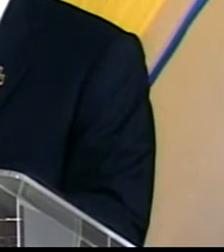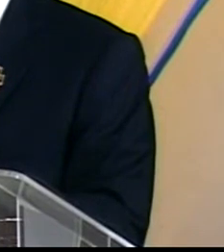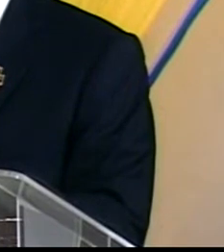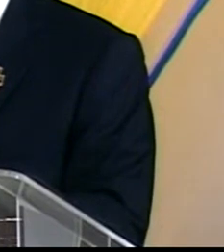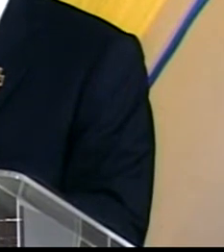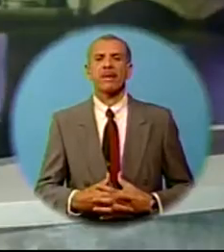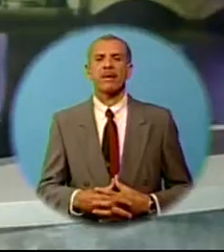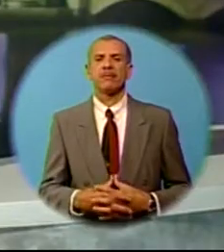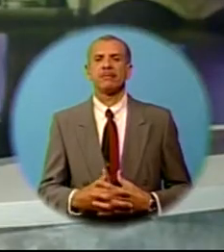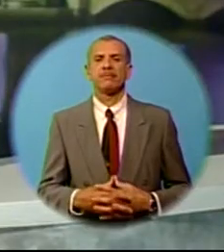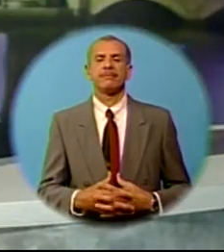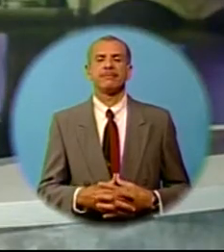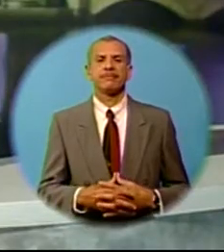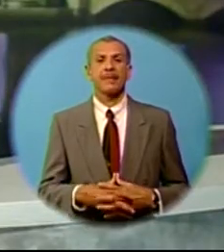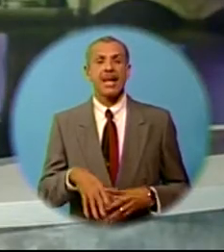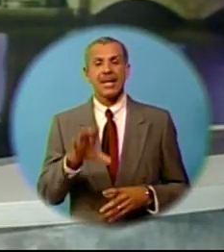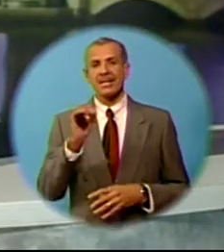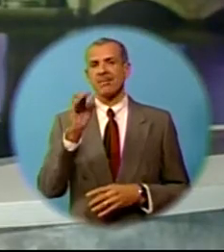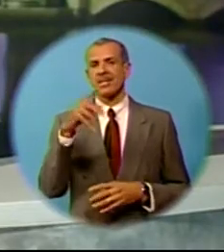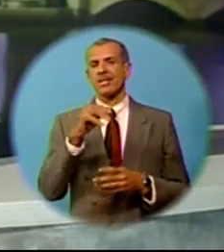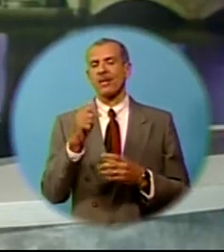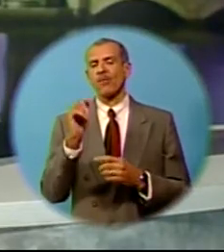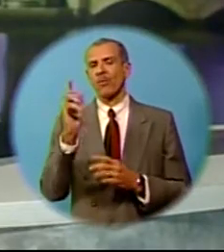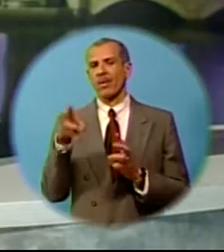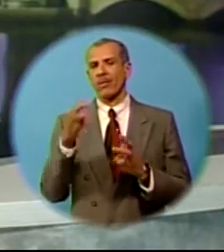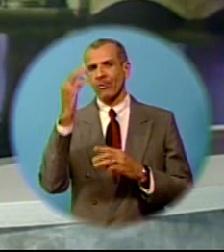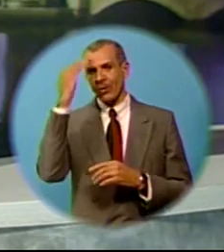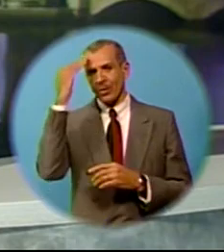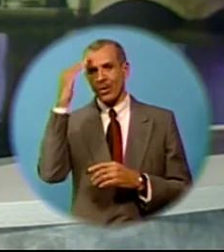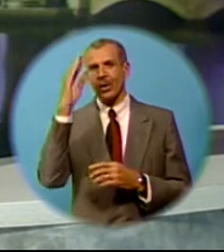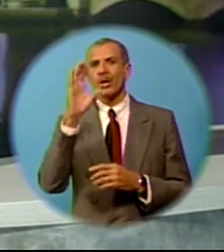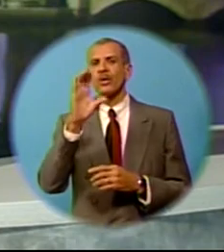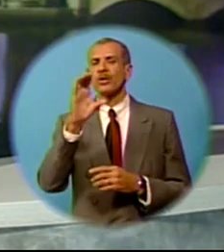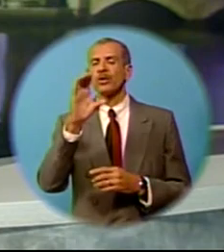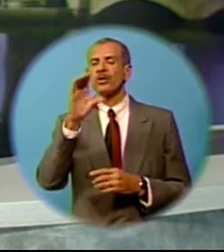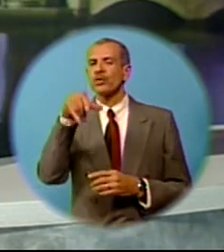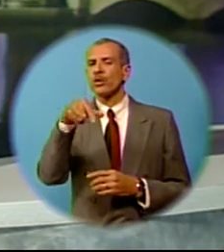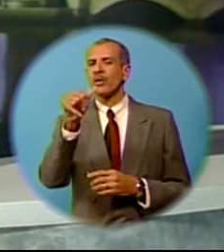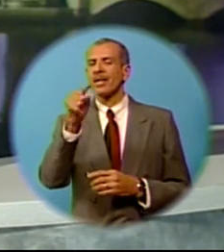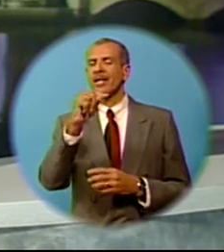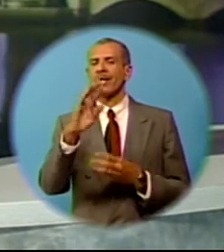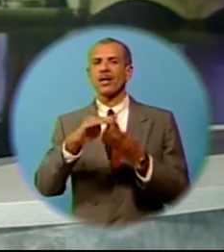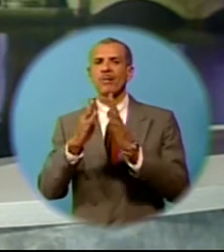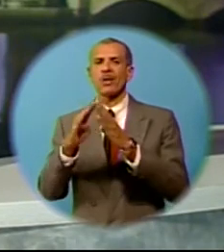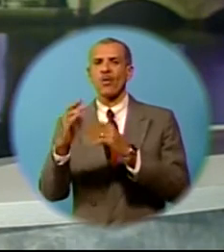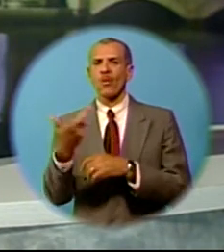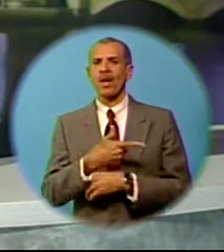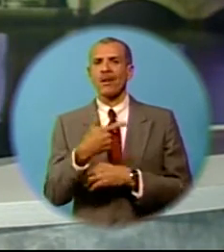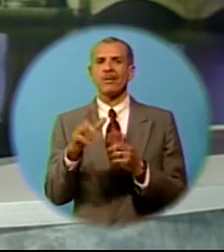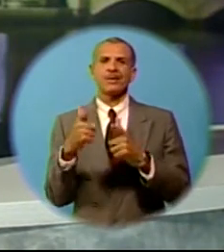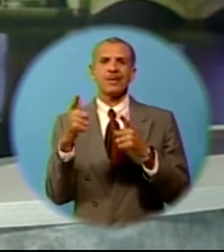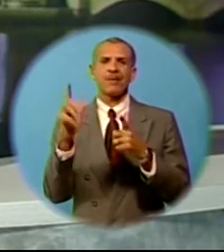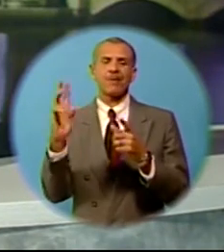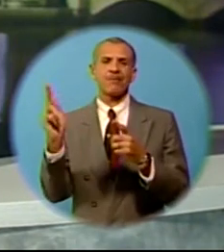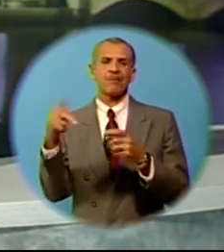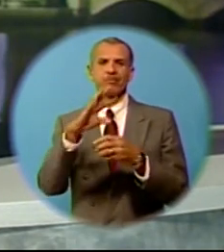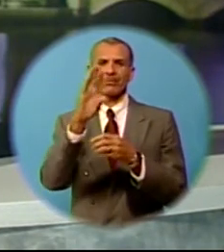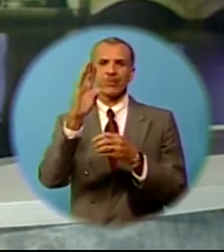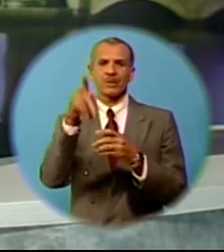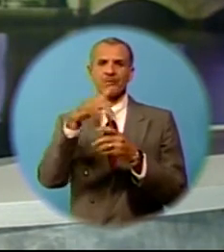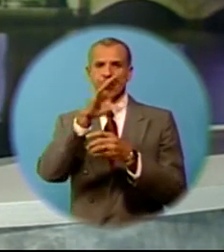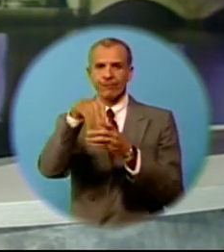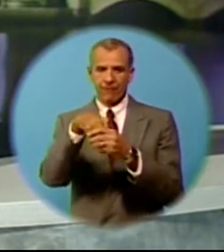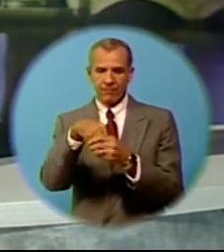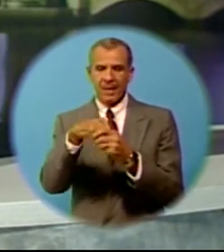our culture. CBC's popular Q in the community officially welcomed a major new partner today. The party